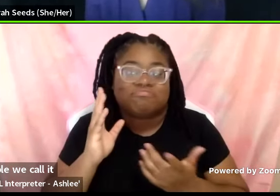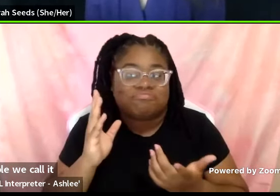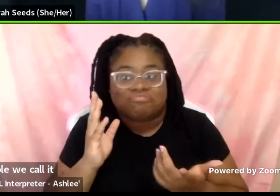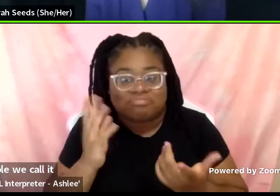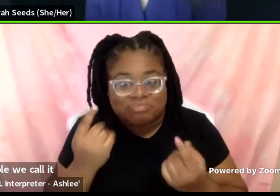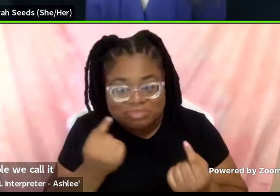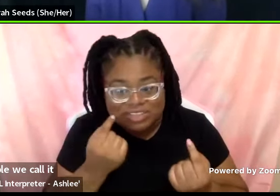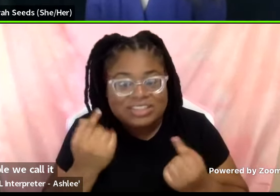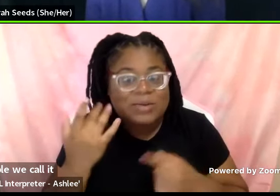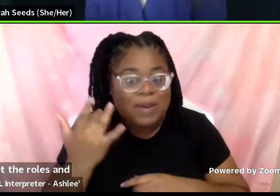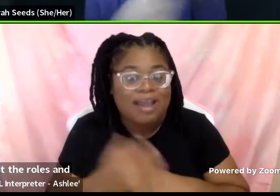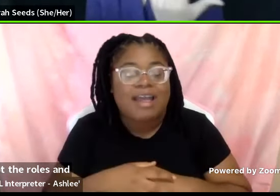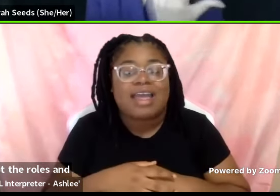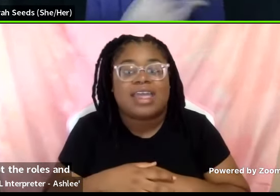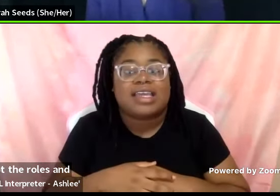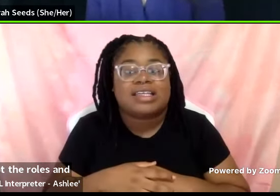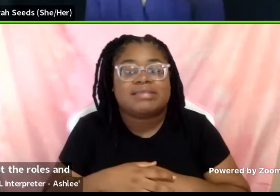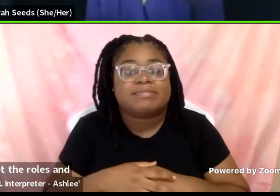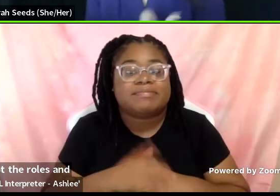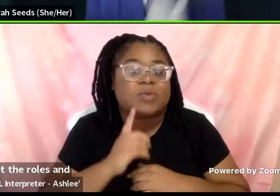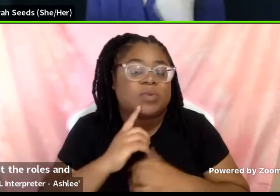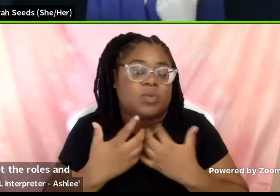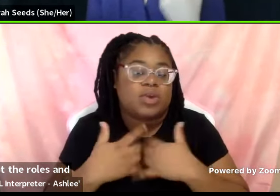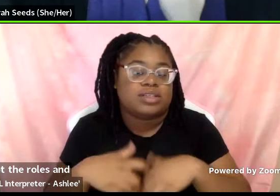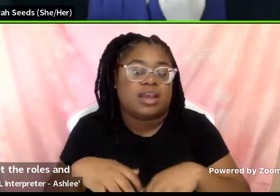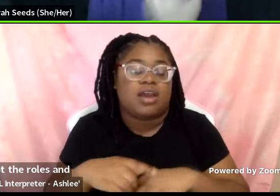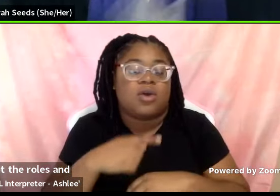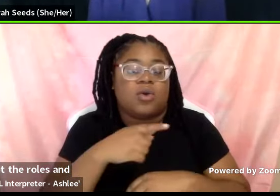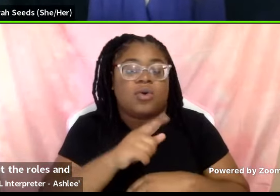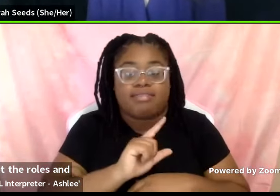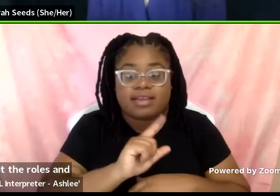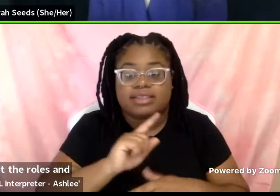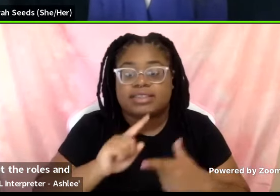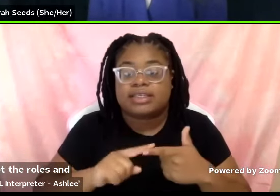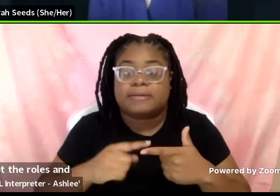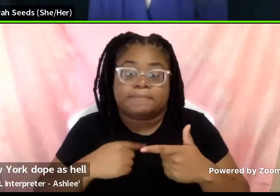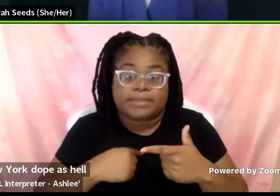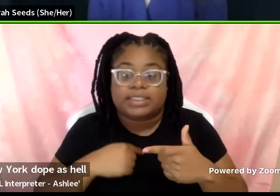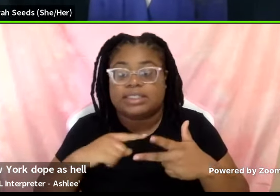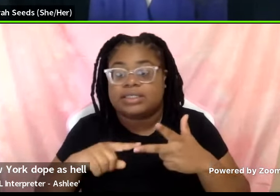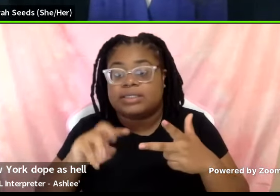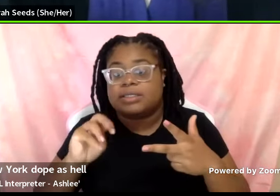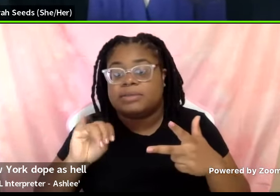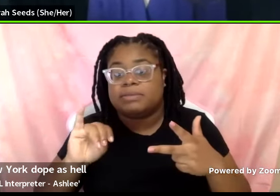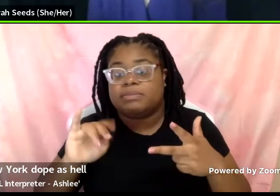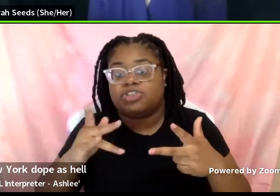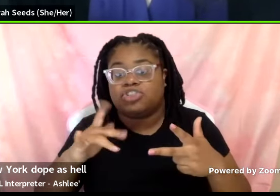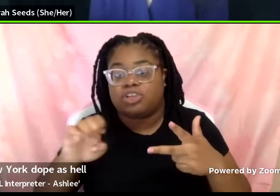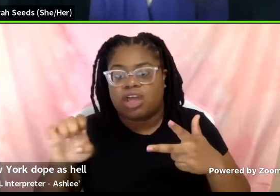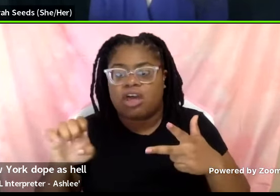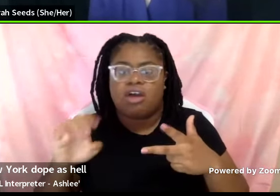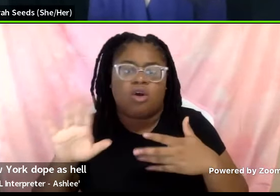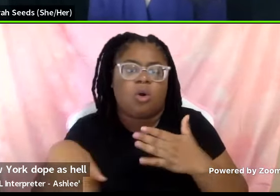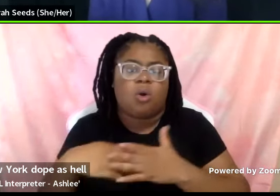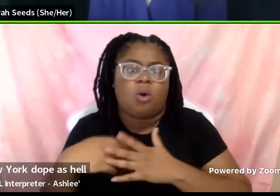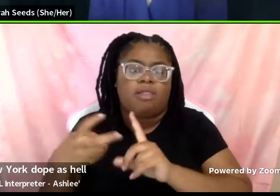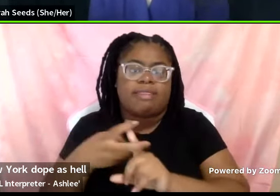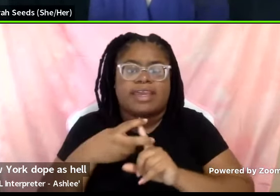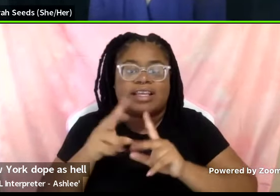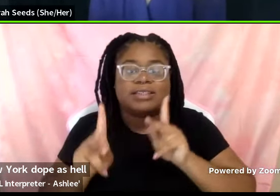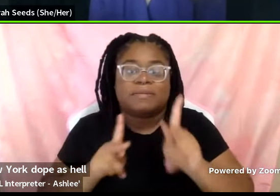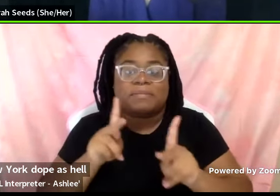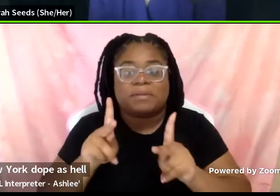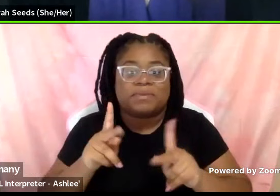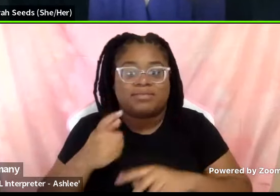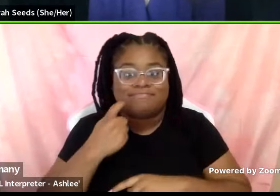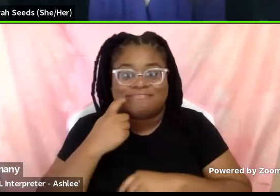out. And yeah, Lindsay, me and Michelle were like the casting people. We were just so obsessed